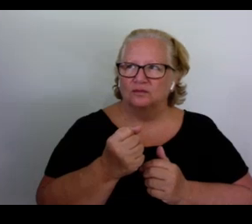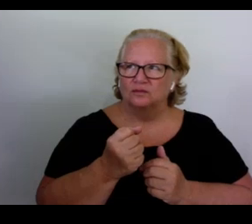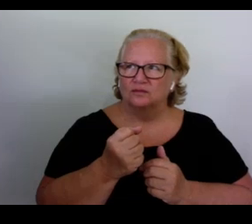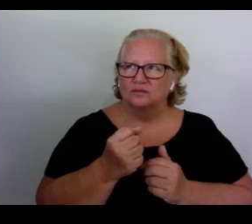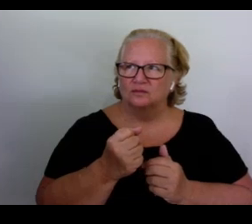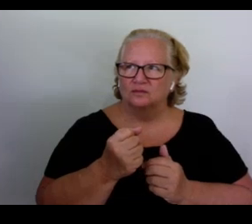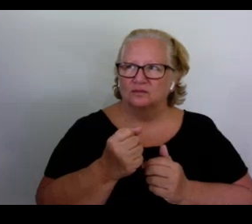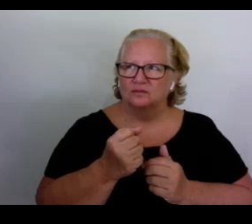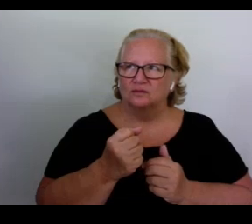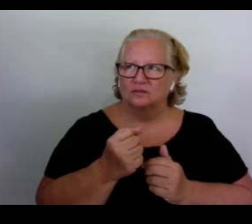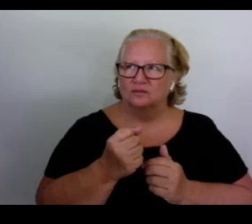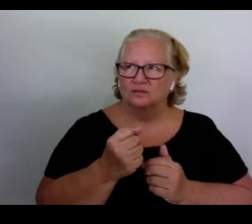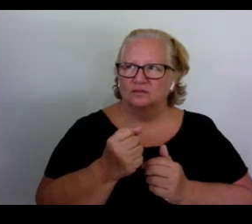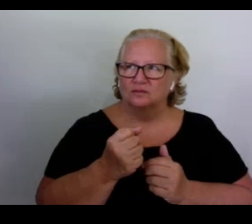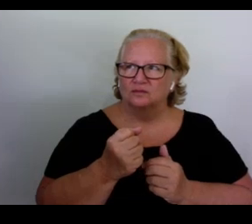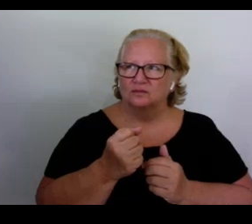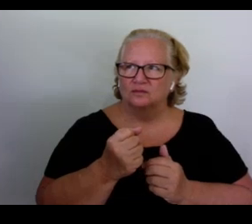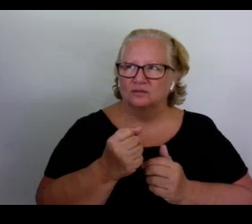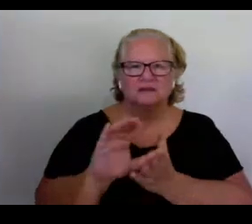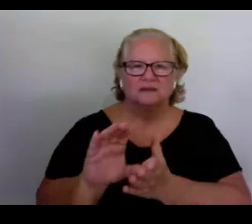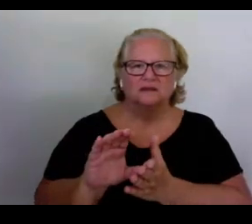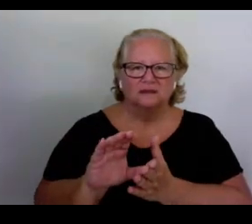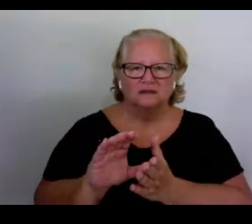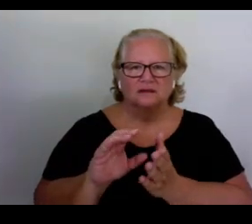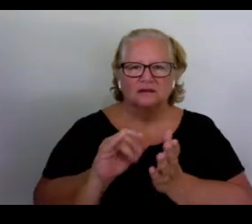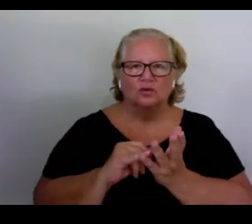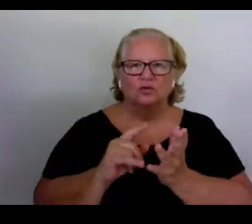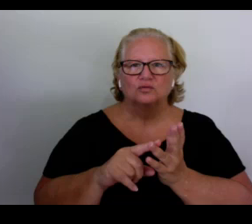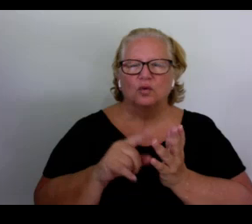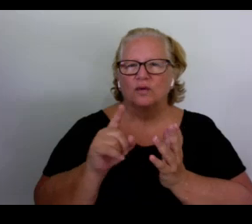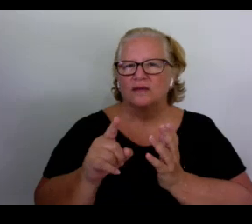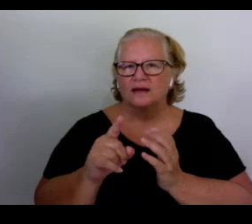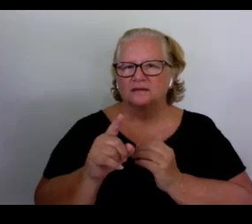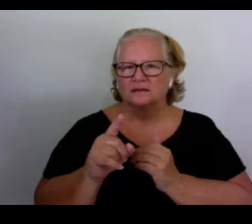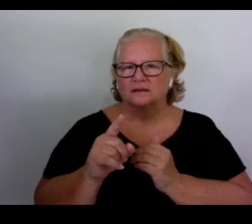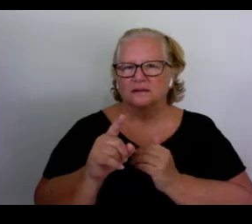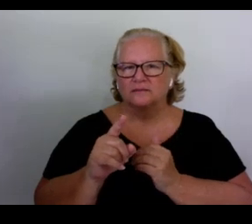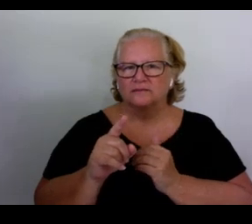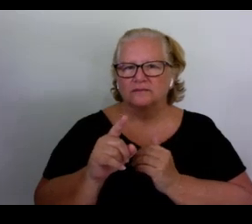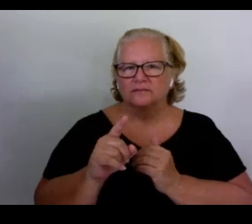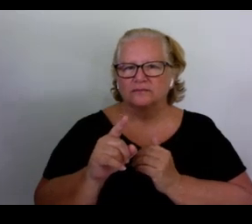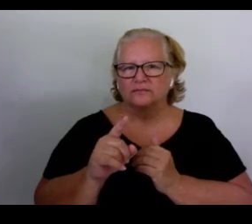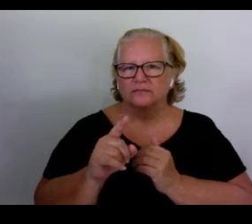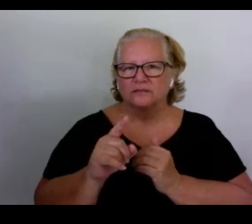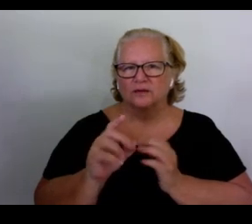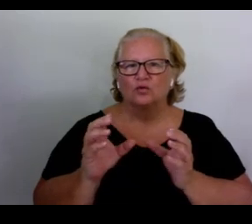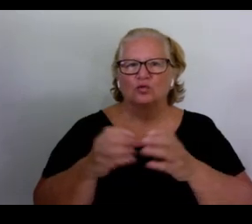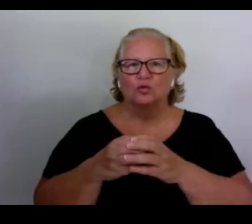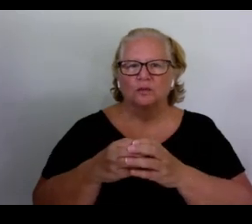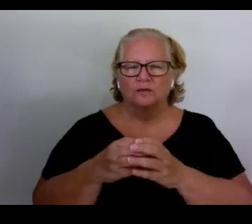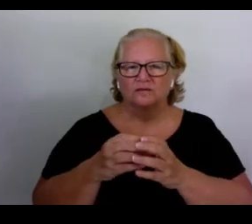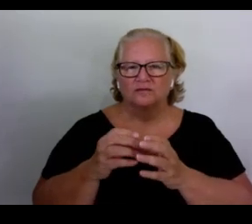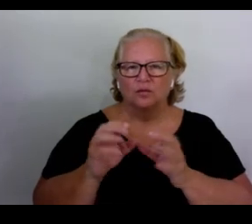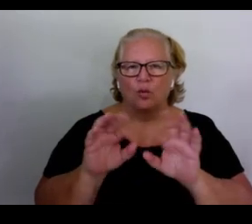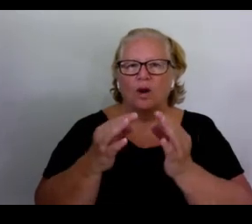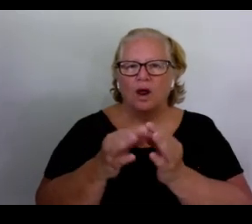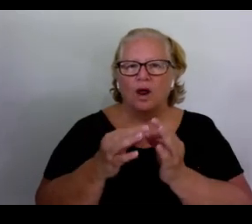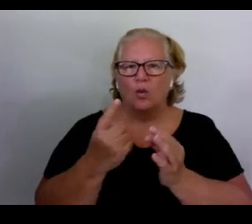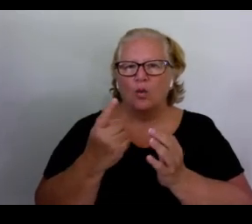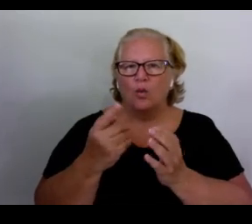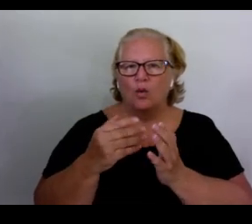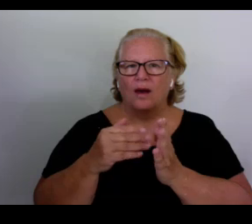relief, food parcels, things like that, that amazing group of organisations that help people when